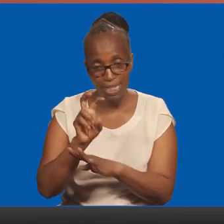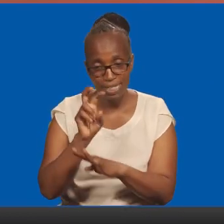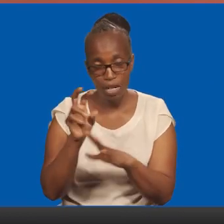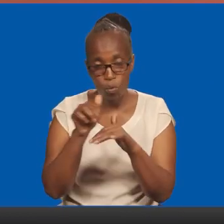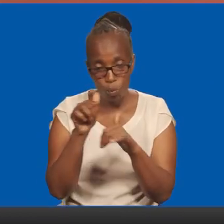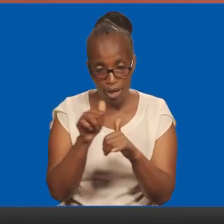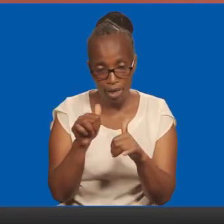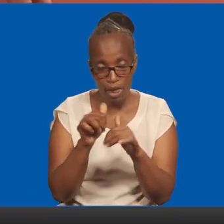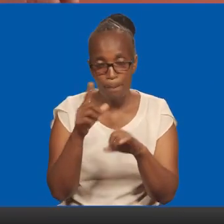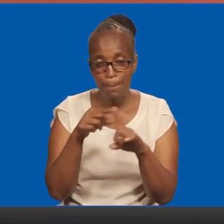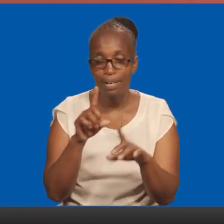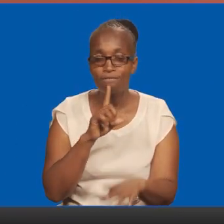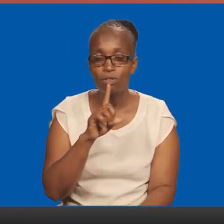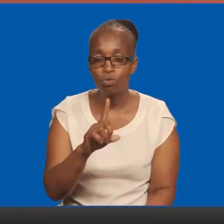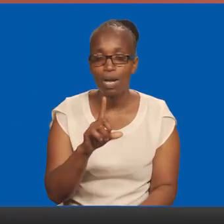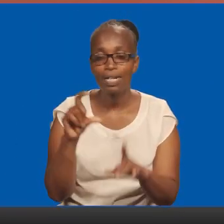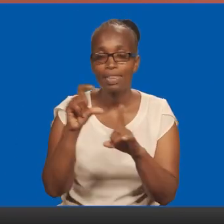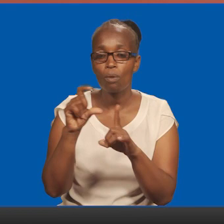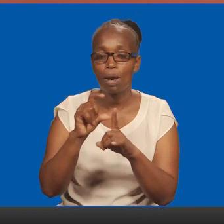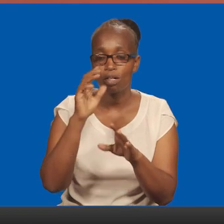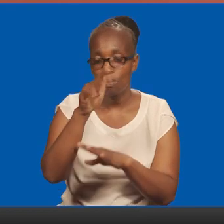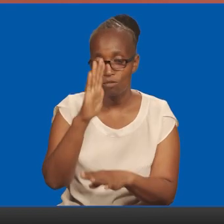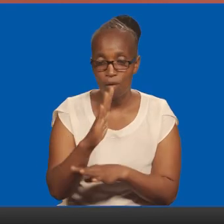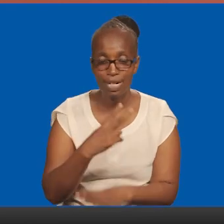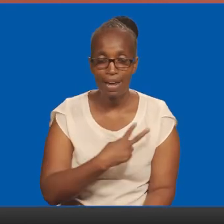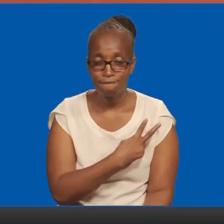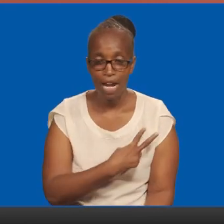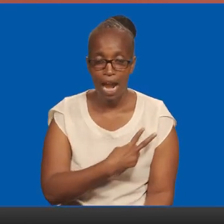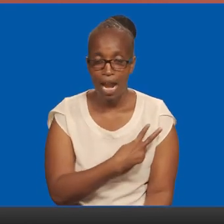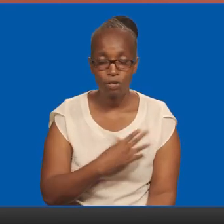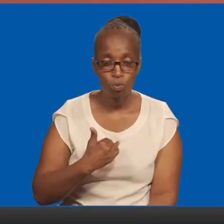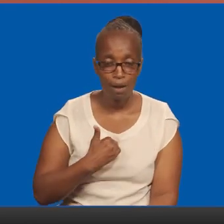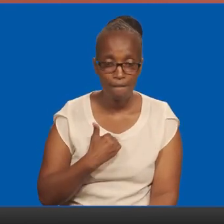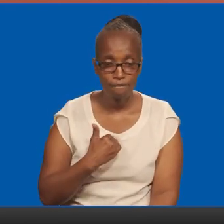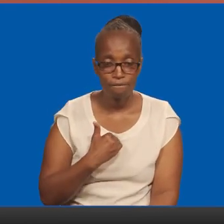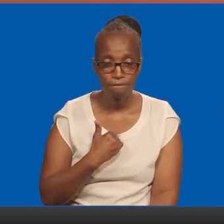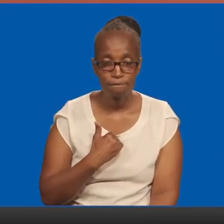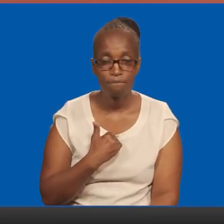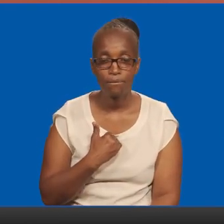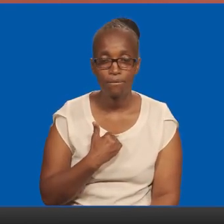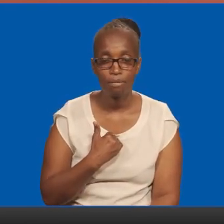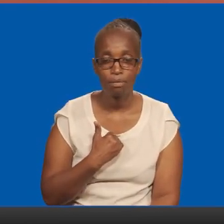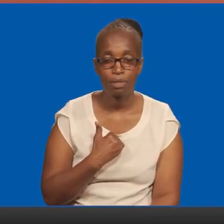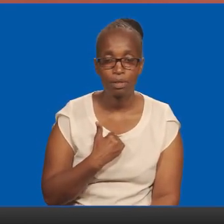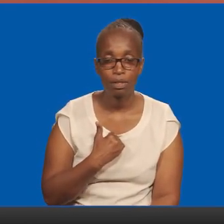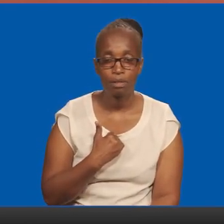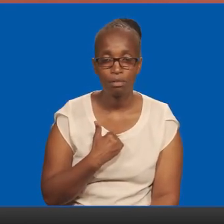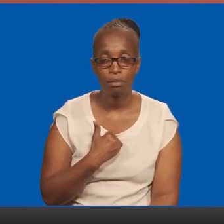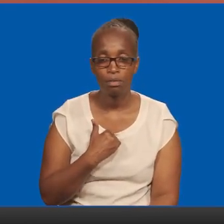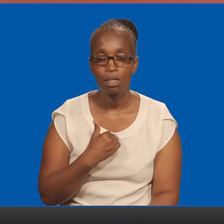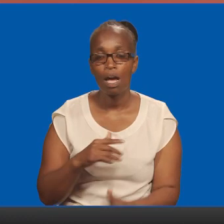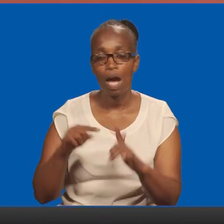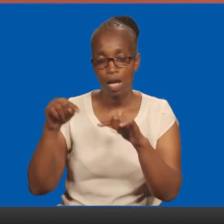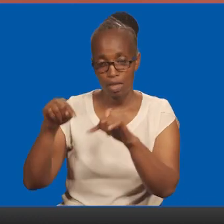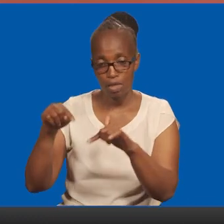the word of God has value. Certainly. Yeah? Yeah? So this is a meeting which